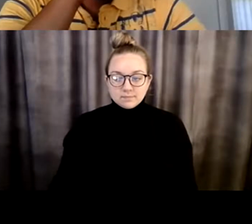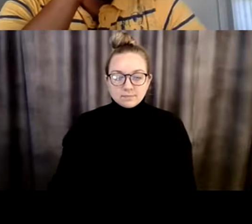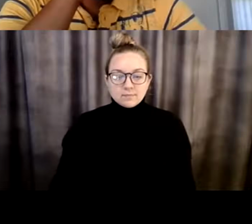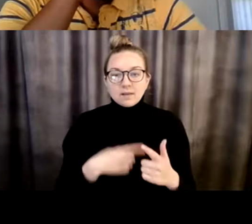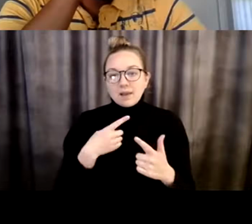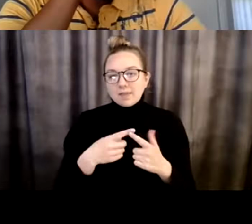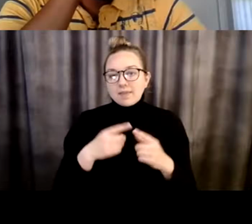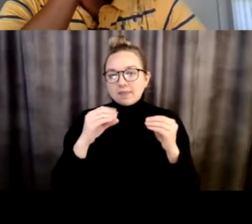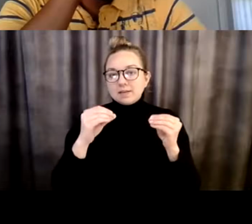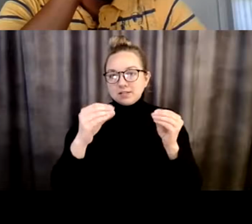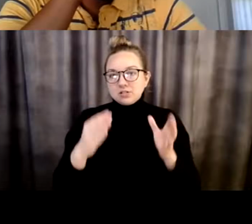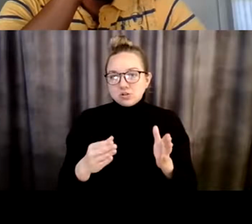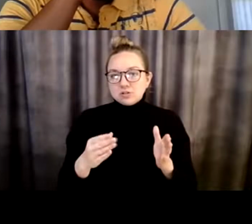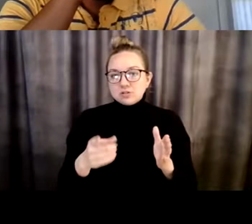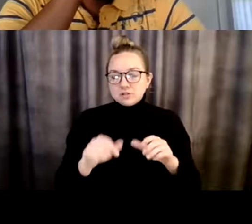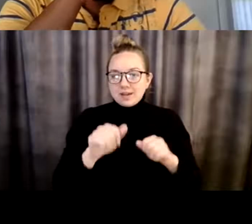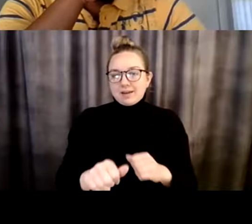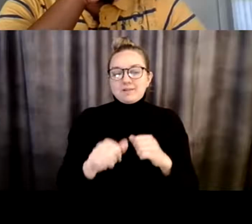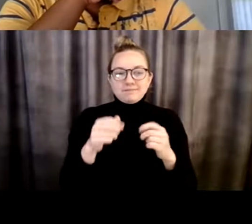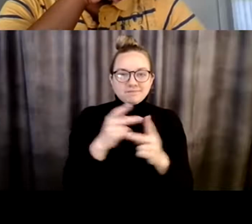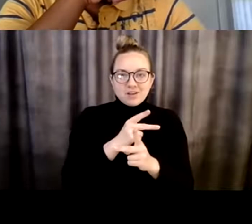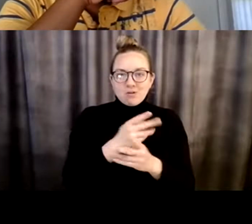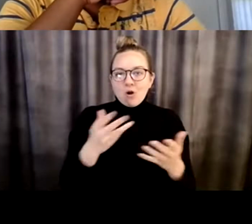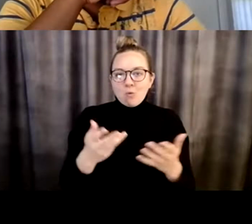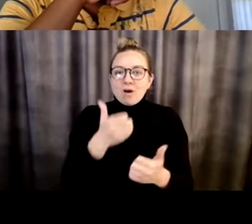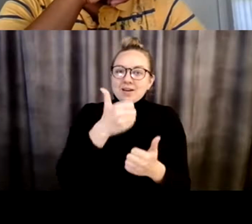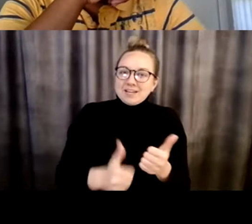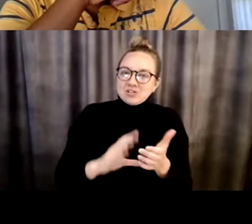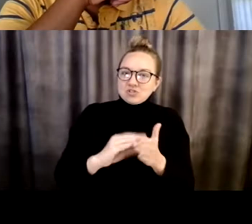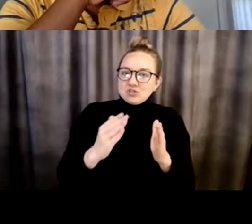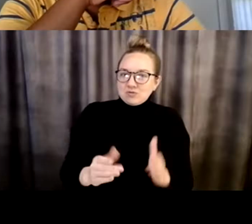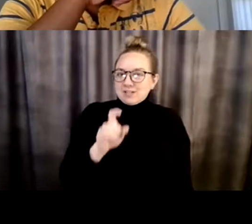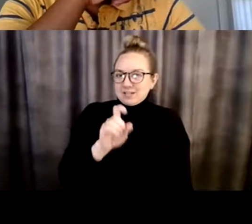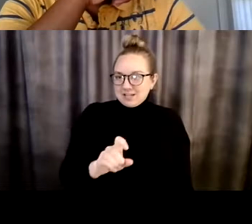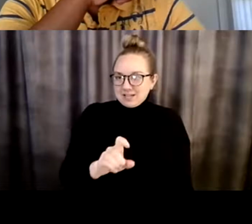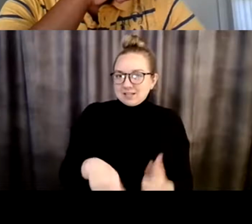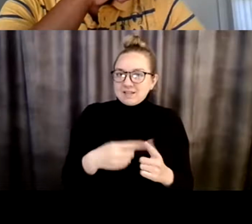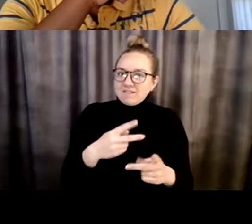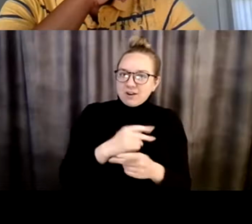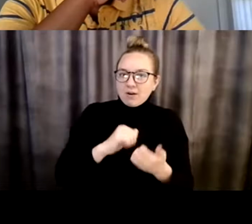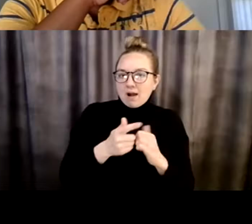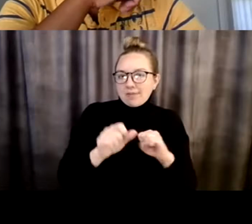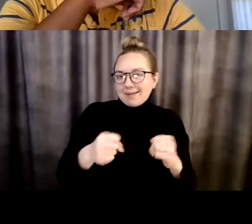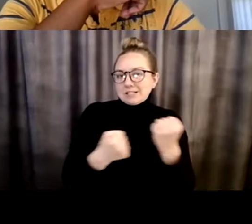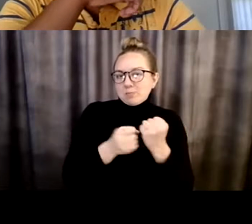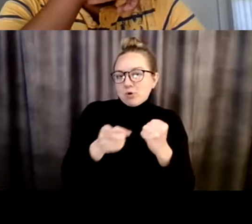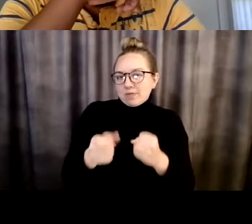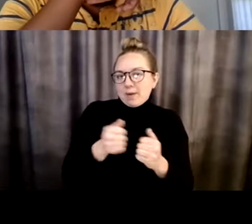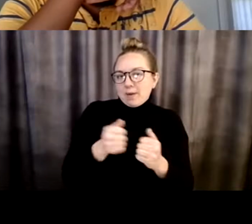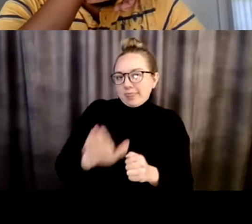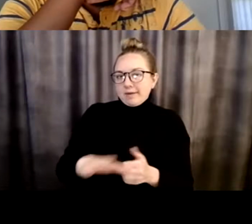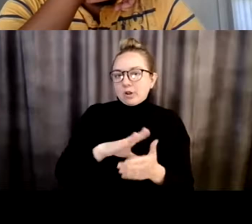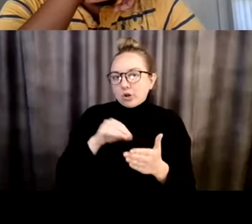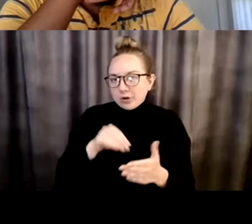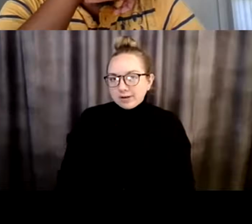where they are at and to scaffold and help them to move along in their learning. So everything